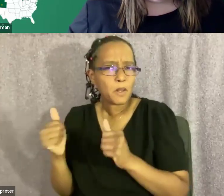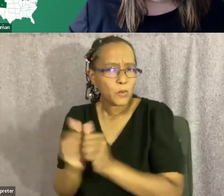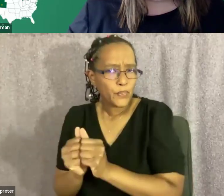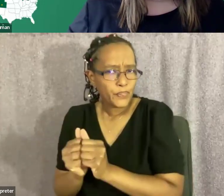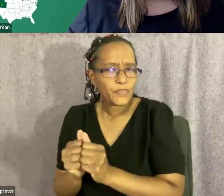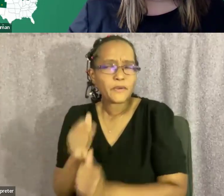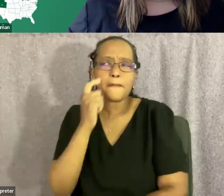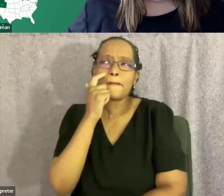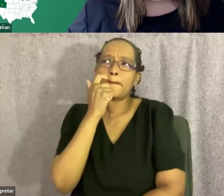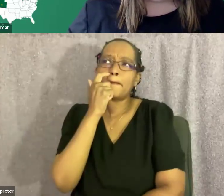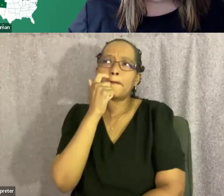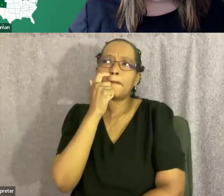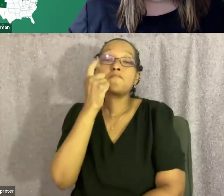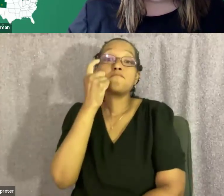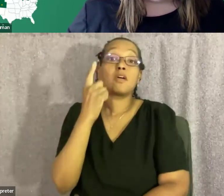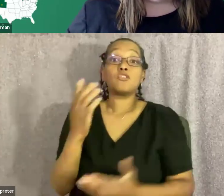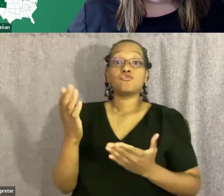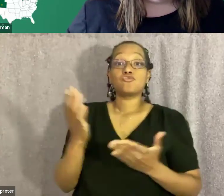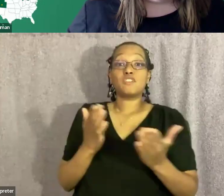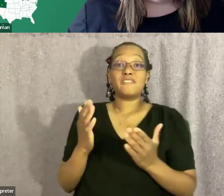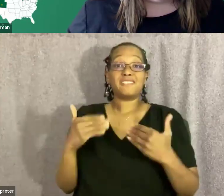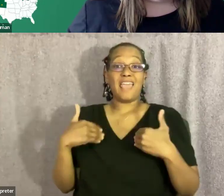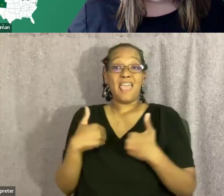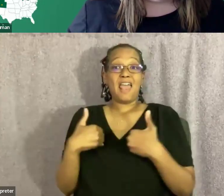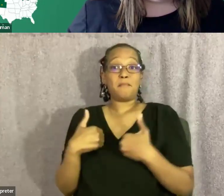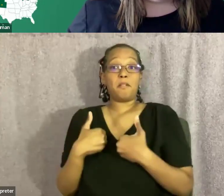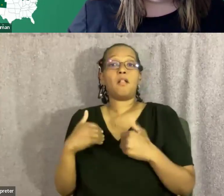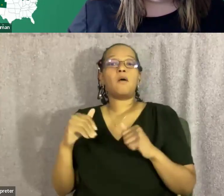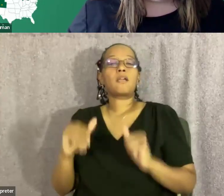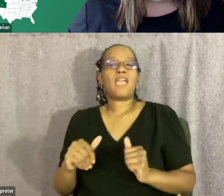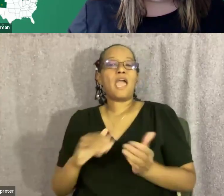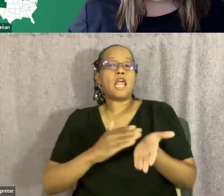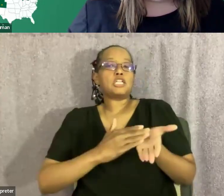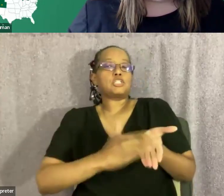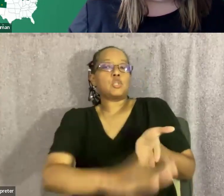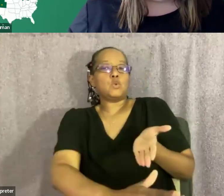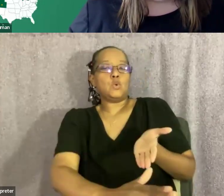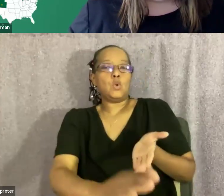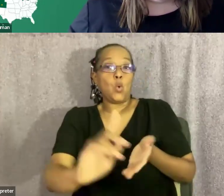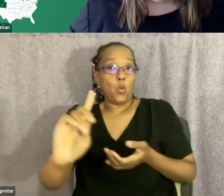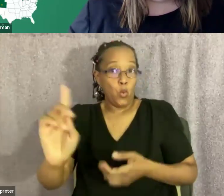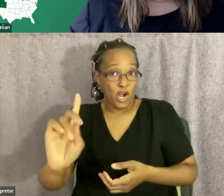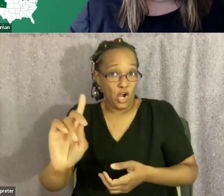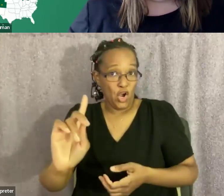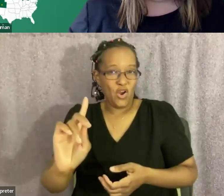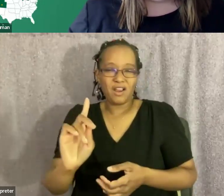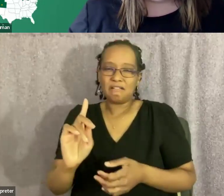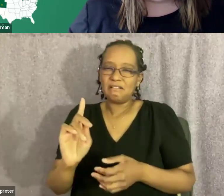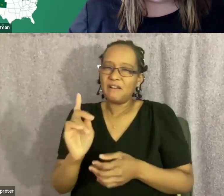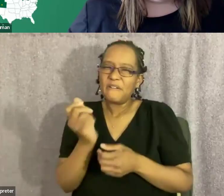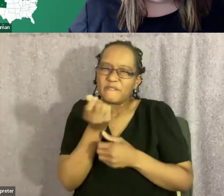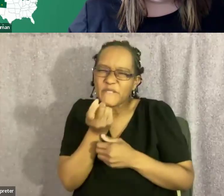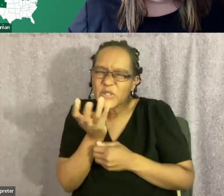The areas where service animals can be really excluded from are really very